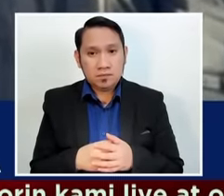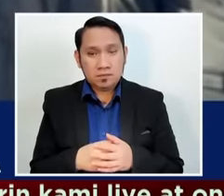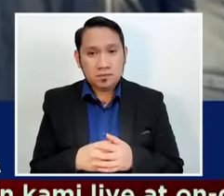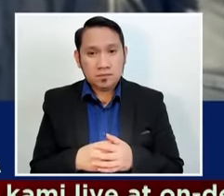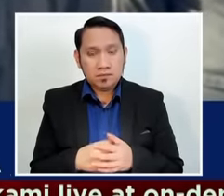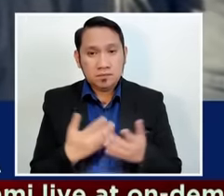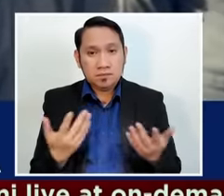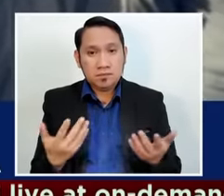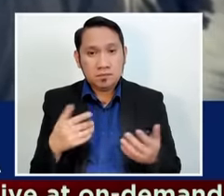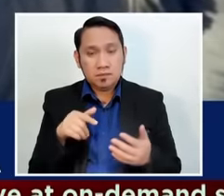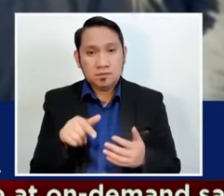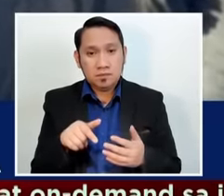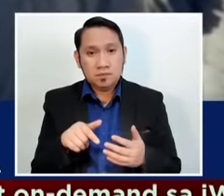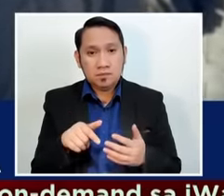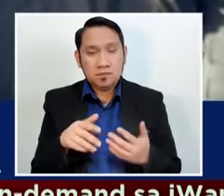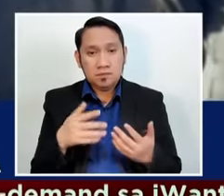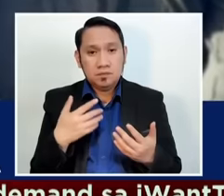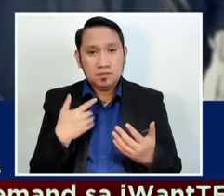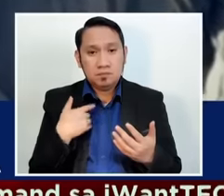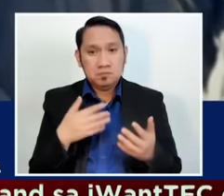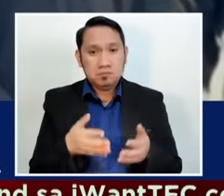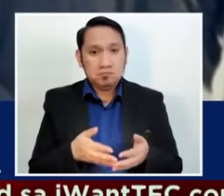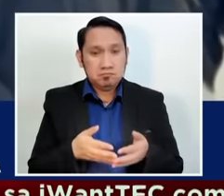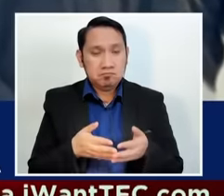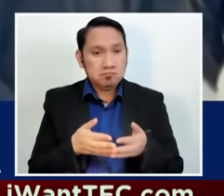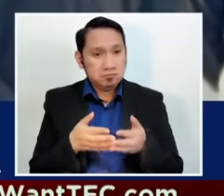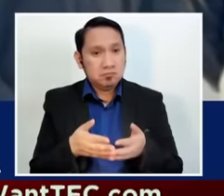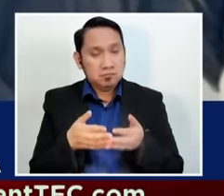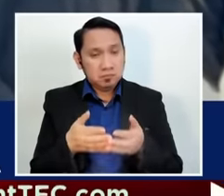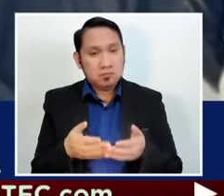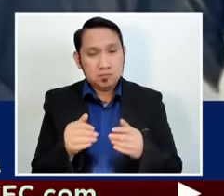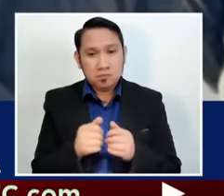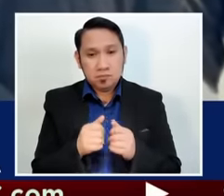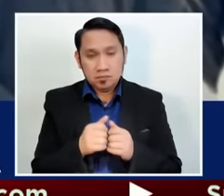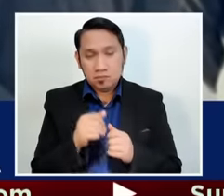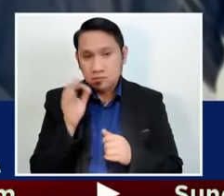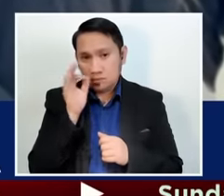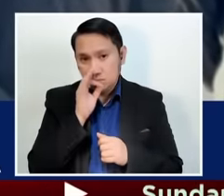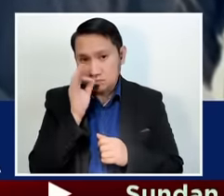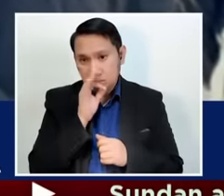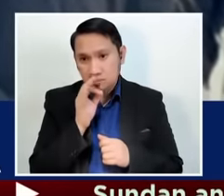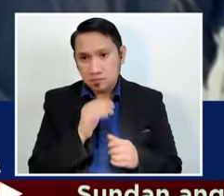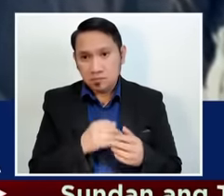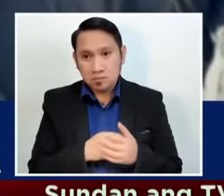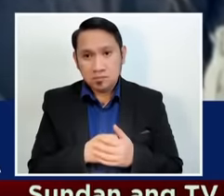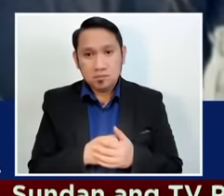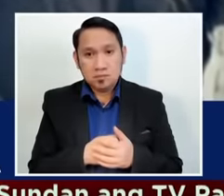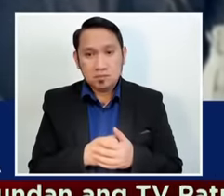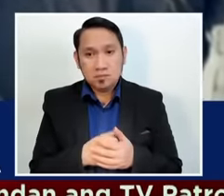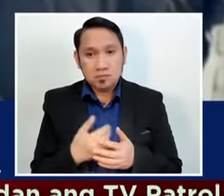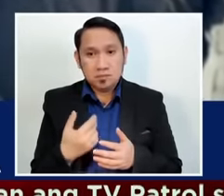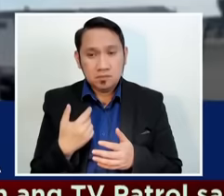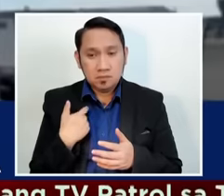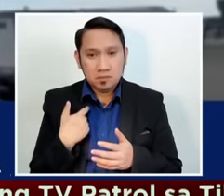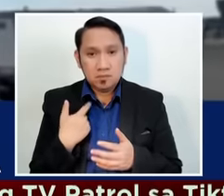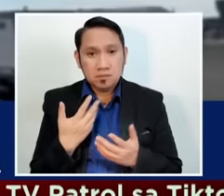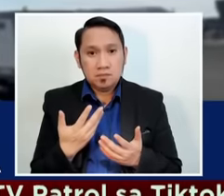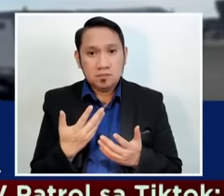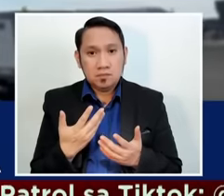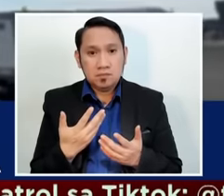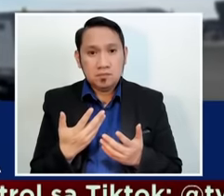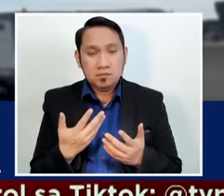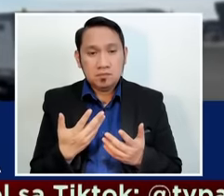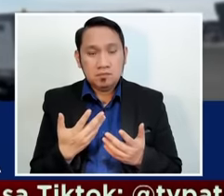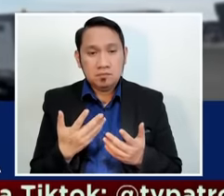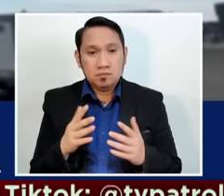and we have some US vessels that are going to be sailing with some Filipino vessels. And we're going to be providing eyes in the sky,